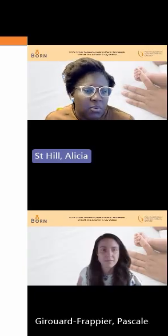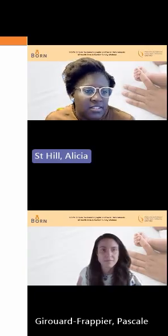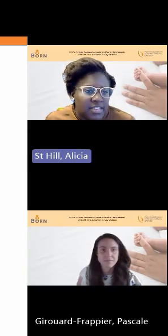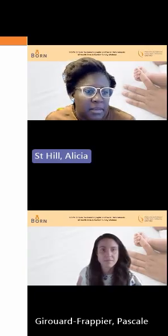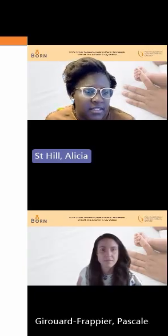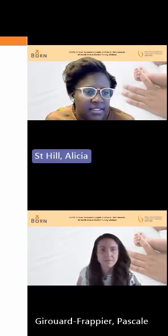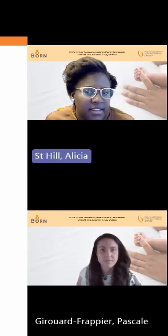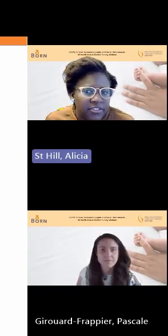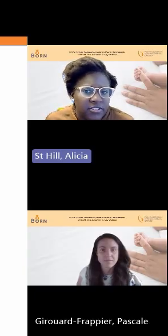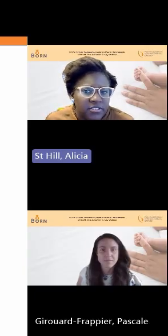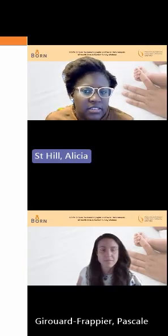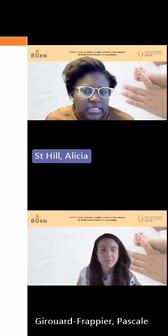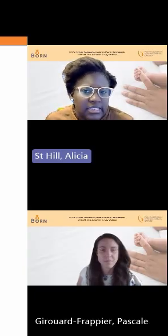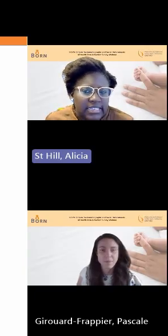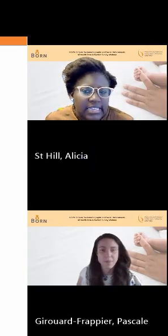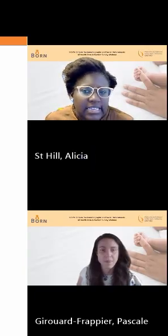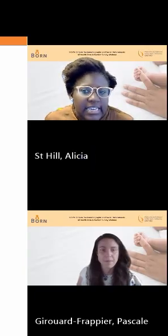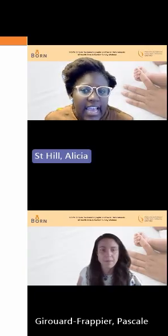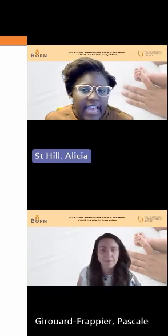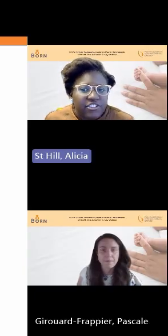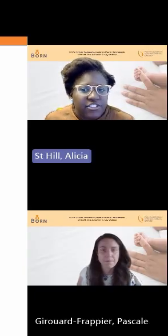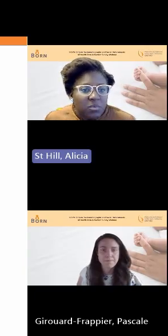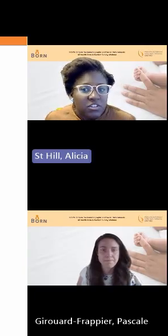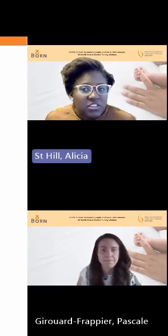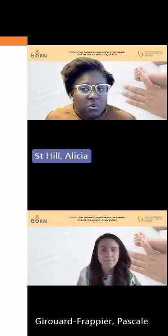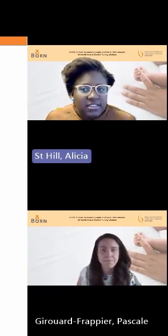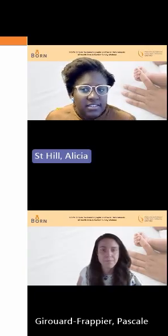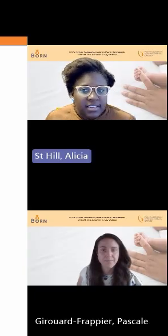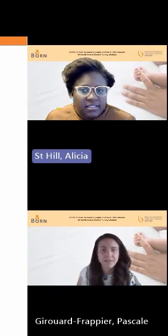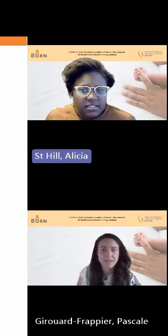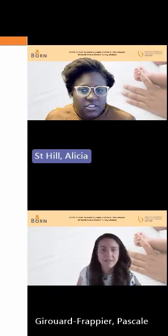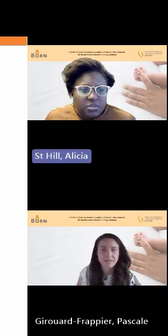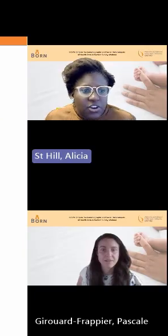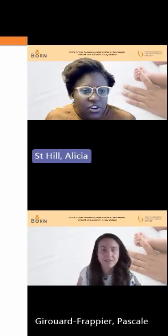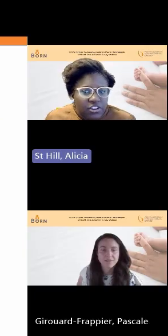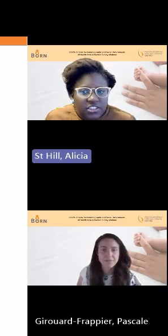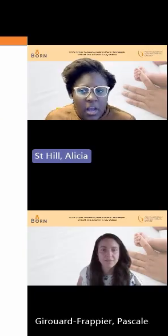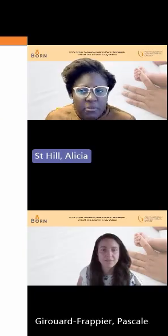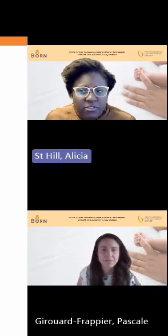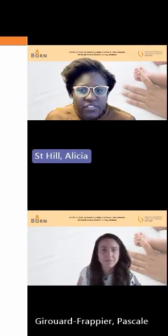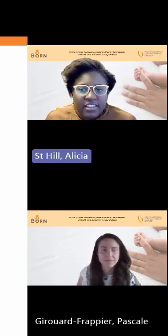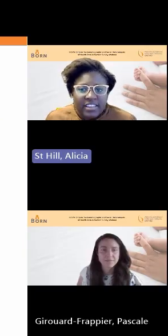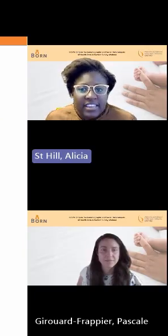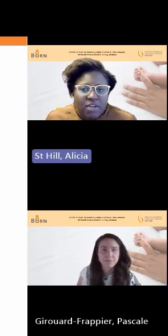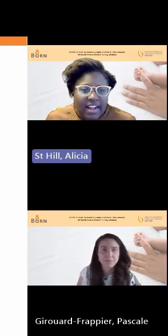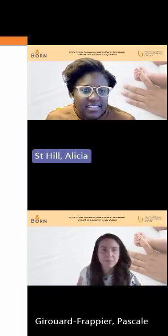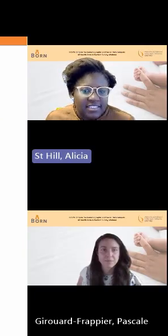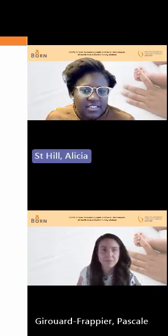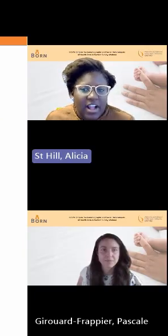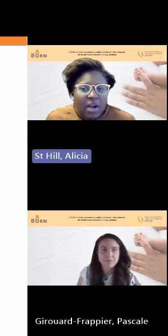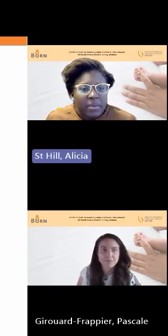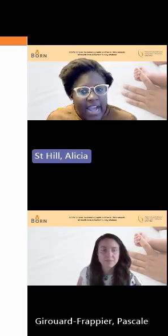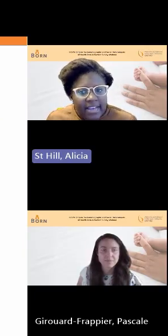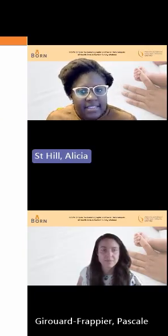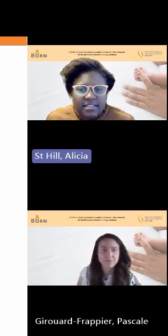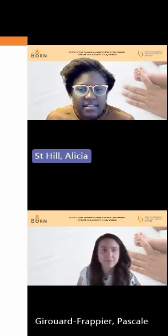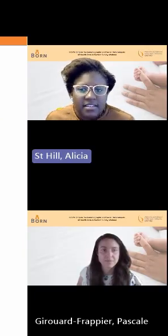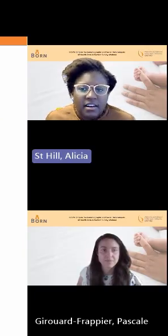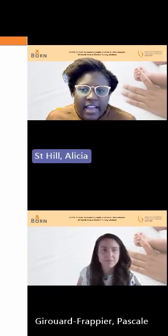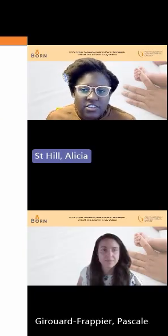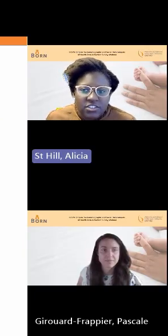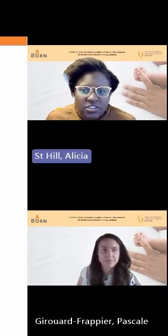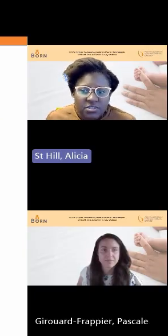to make important steps in these endeavors. And understand where support is needed to encourage the adoption of the leading practices for how we